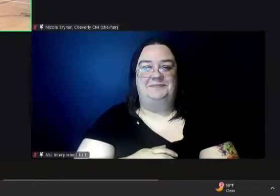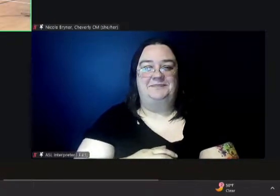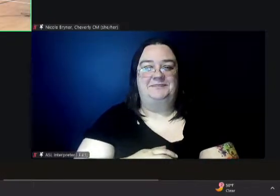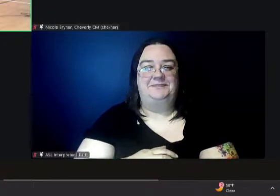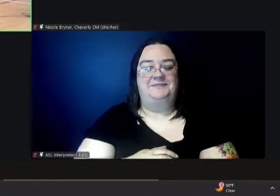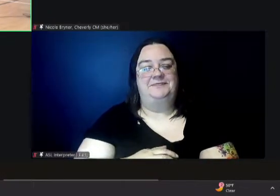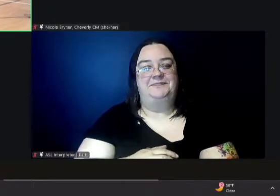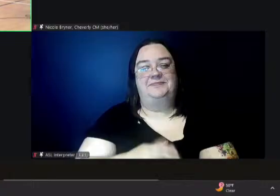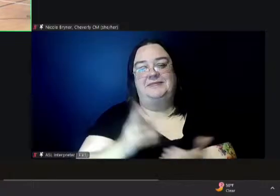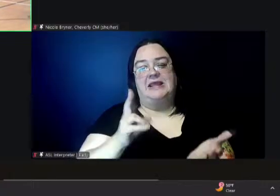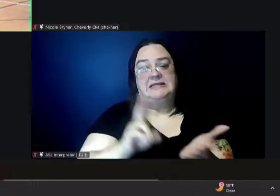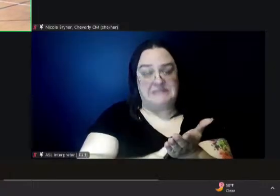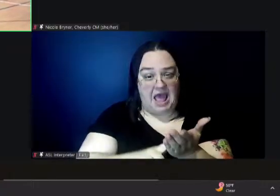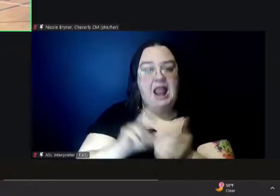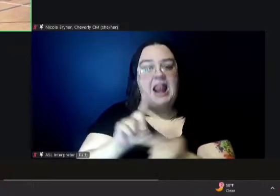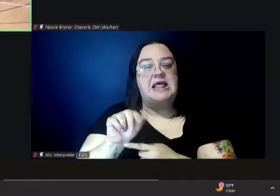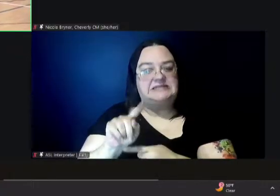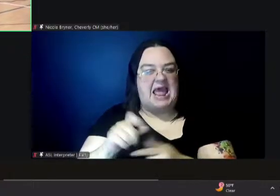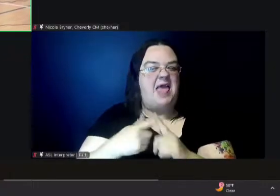Sign and date it, and then we'll take a picture.